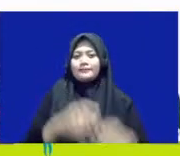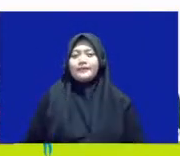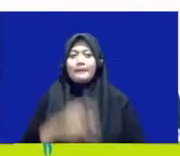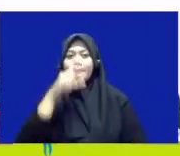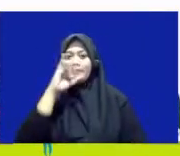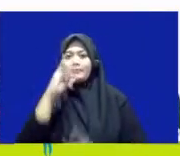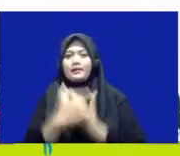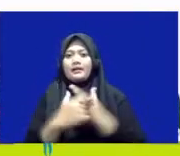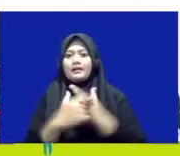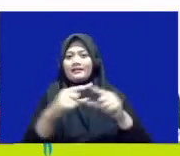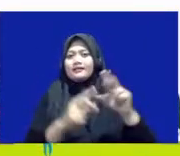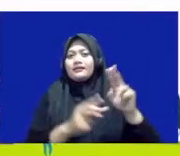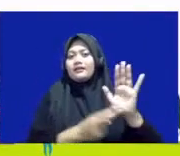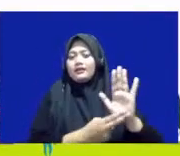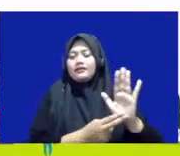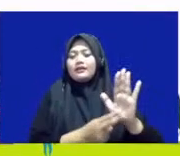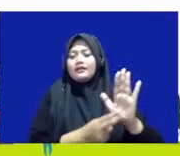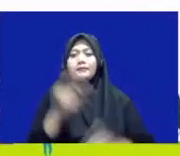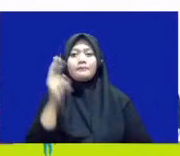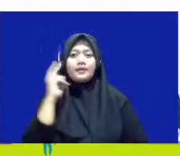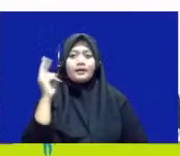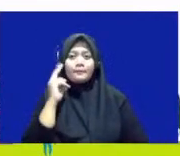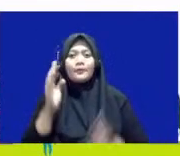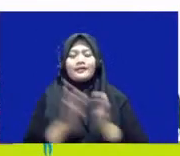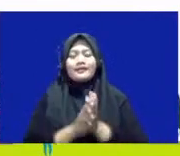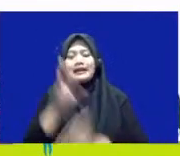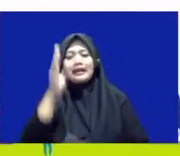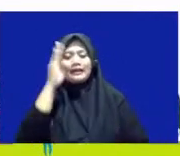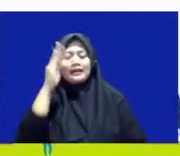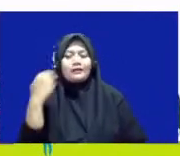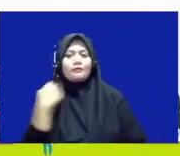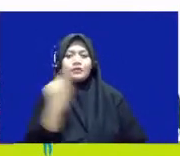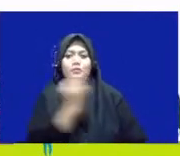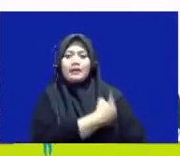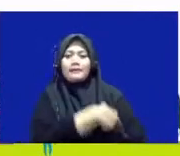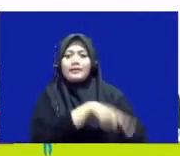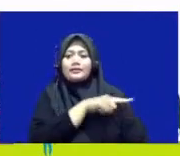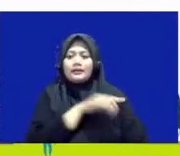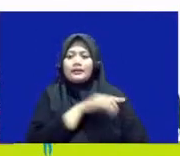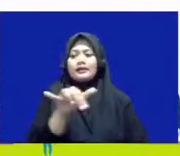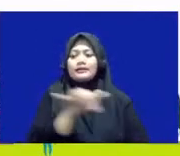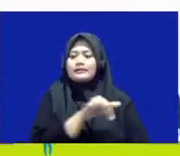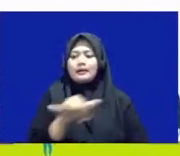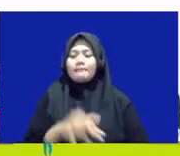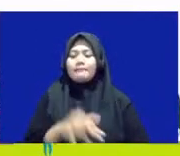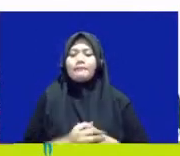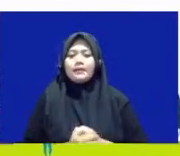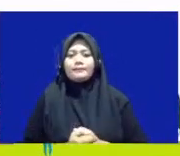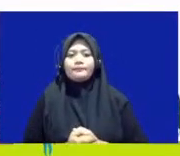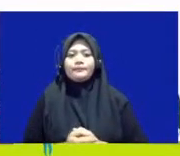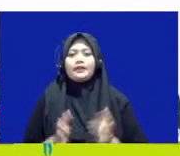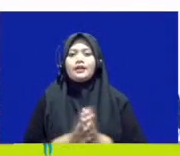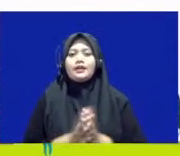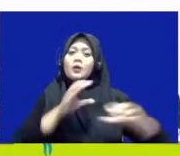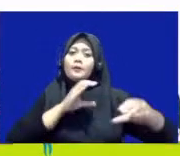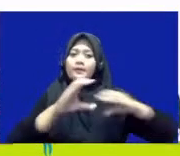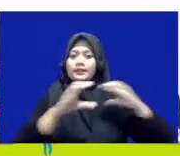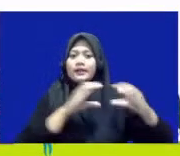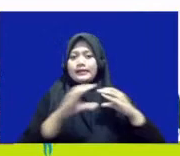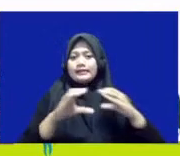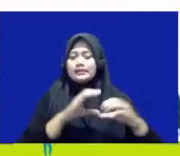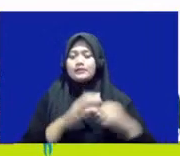capacity that can work effectively with one another. It's clear that the combination of these two countries will provide a powerful learning